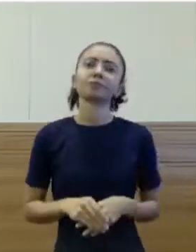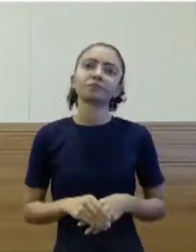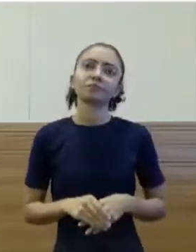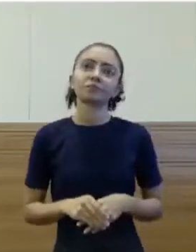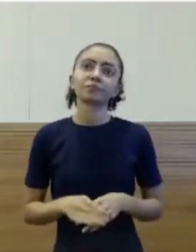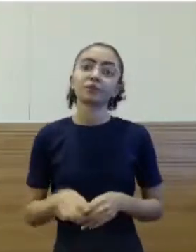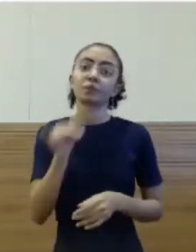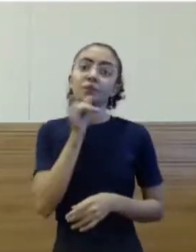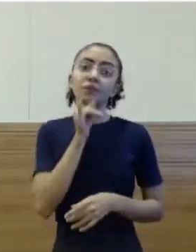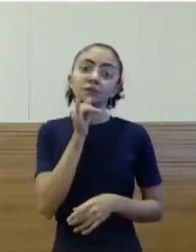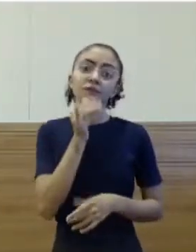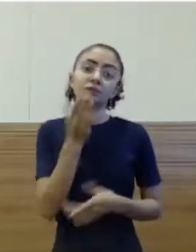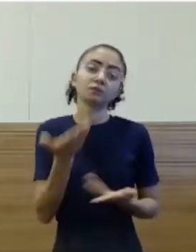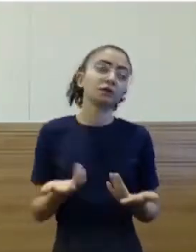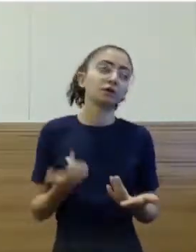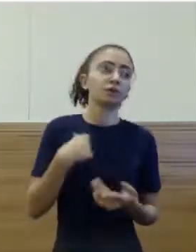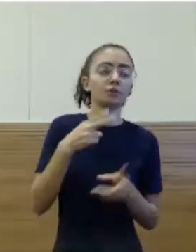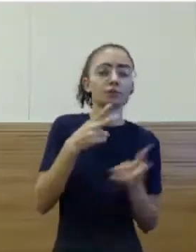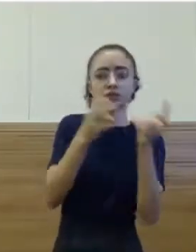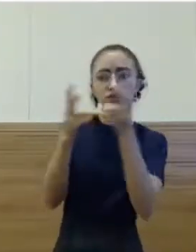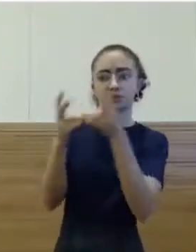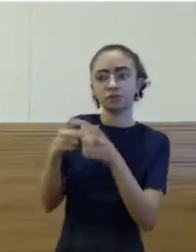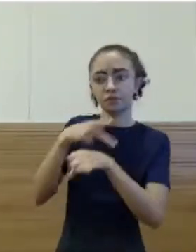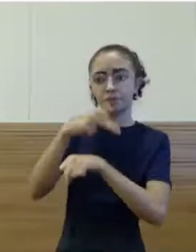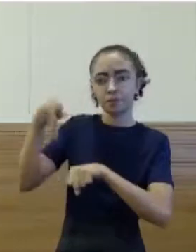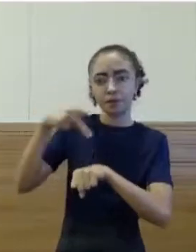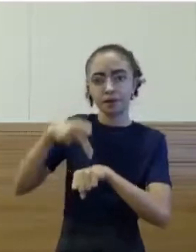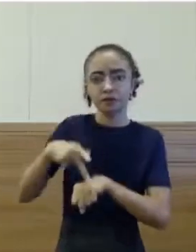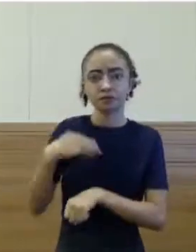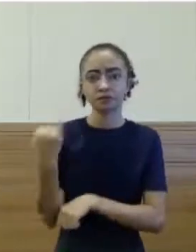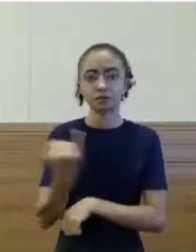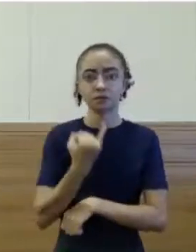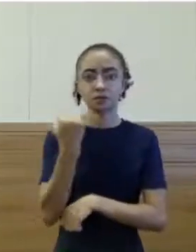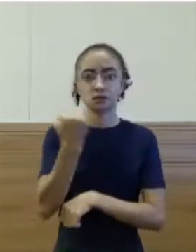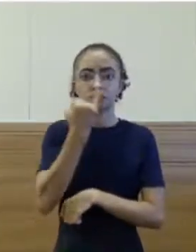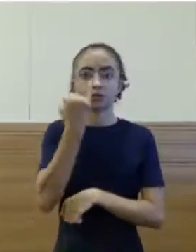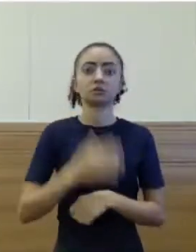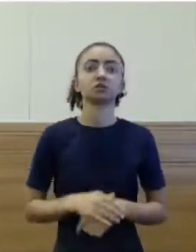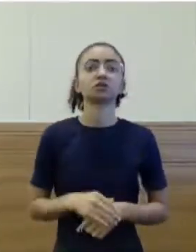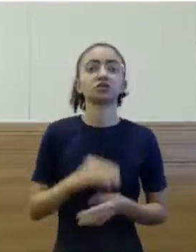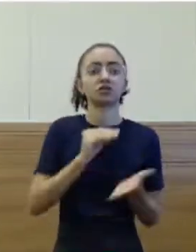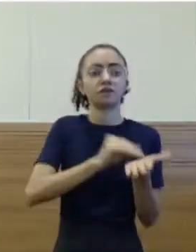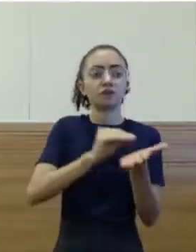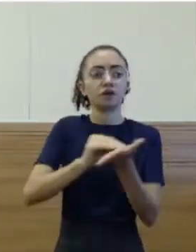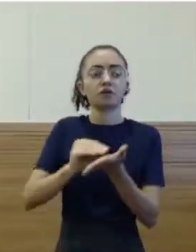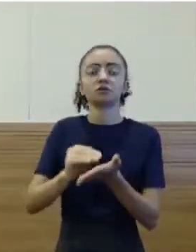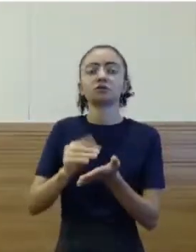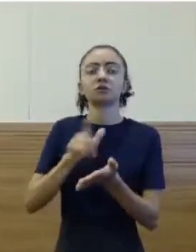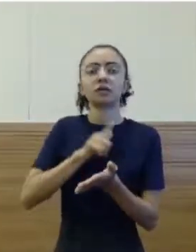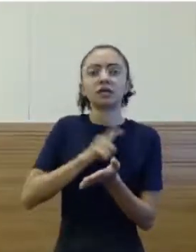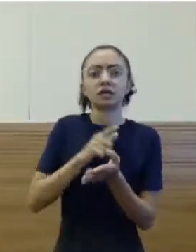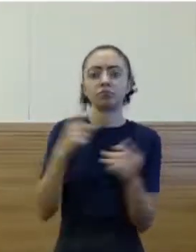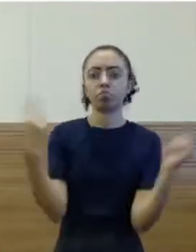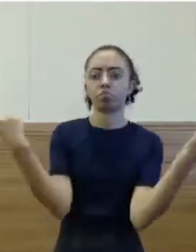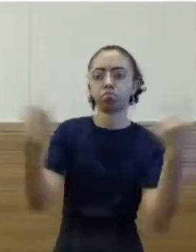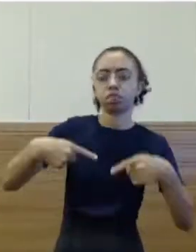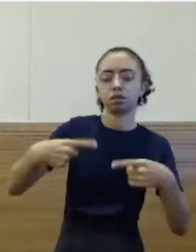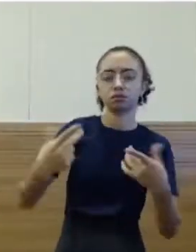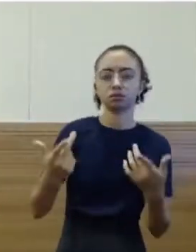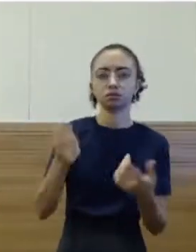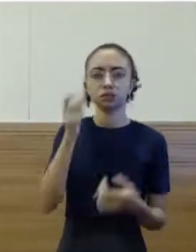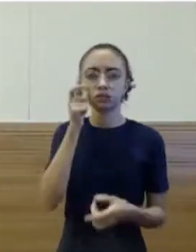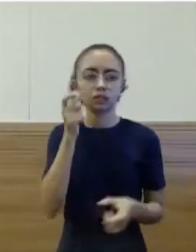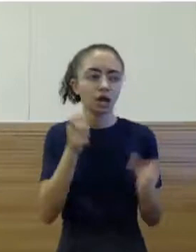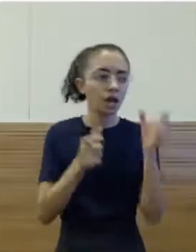points. Like many countries made explicit the importance of guaranteeing the presence, the